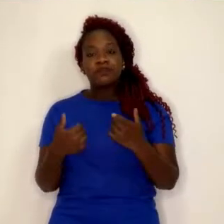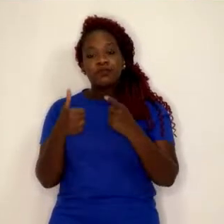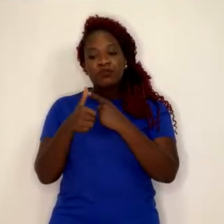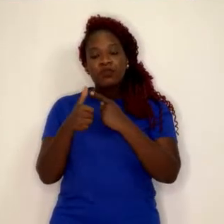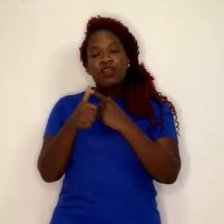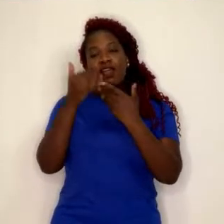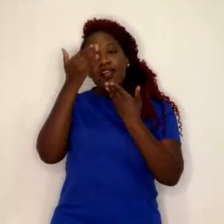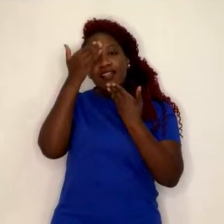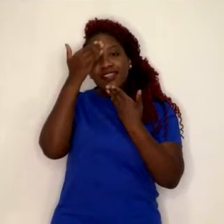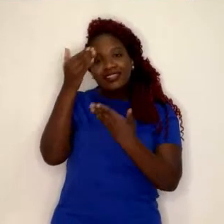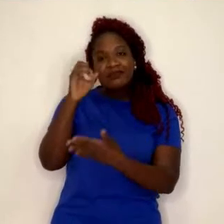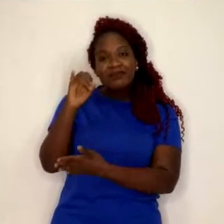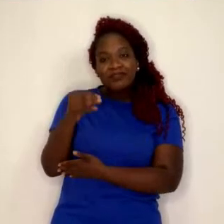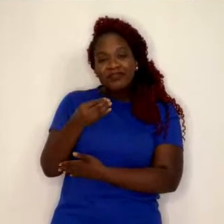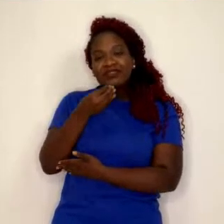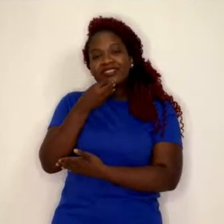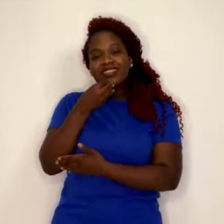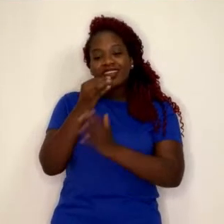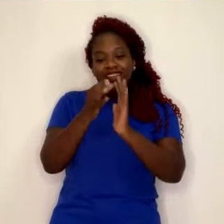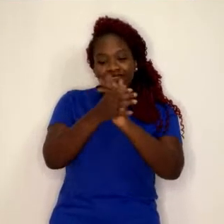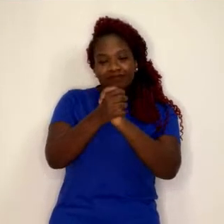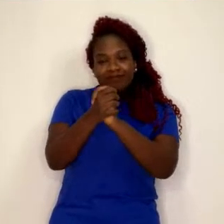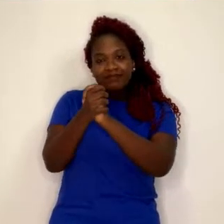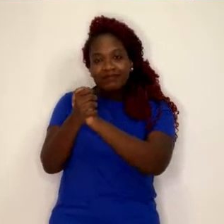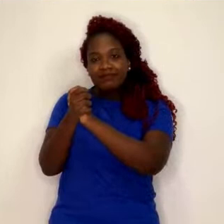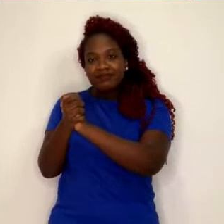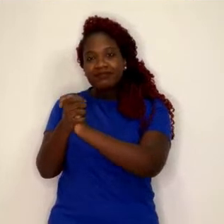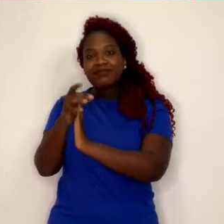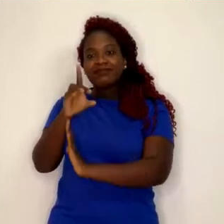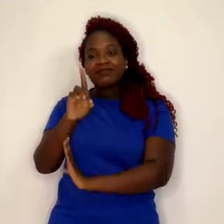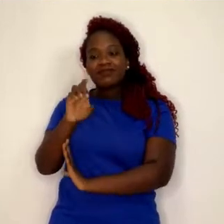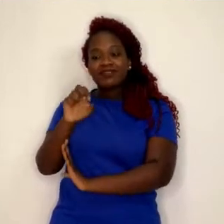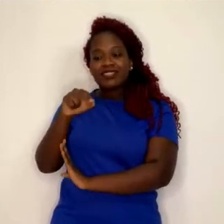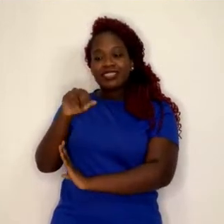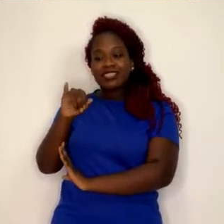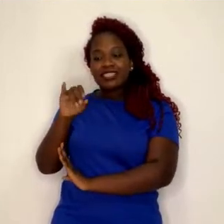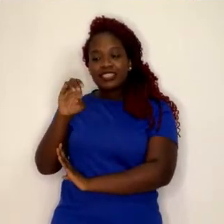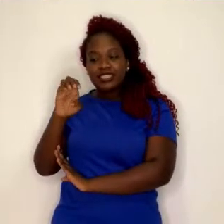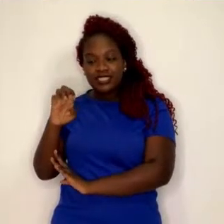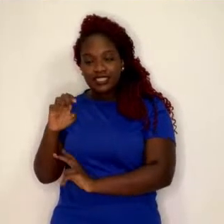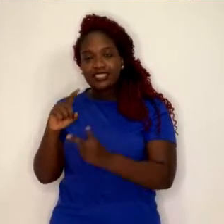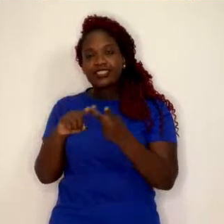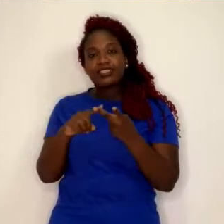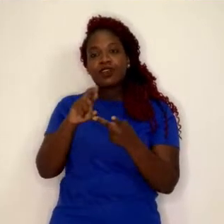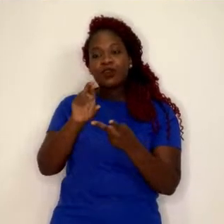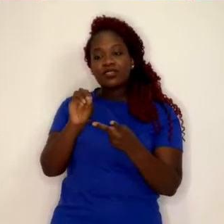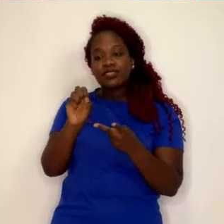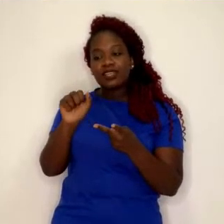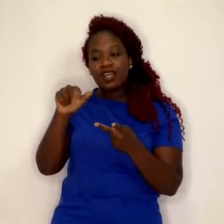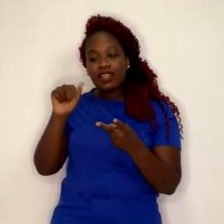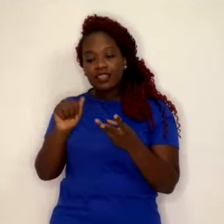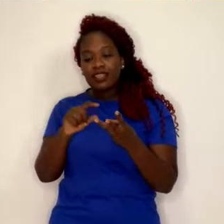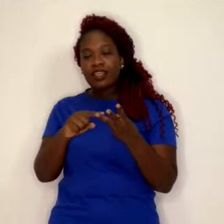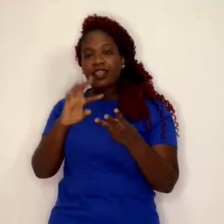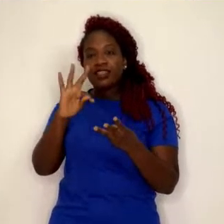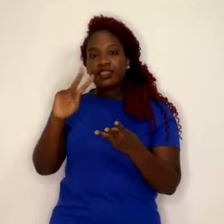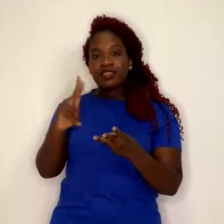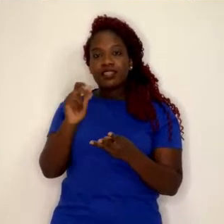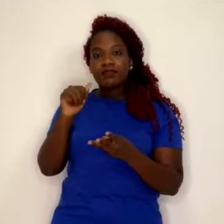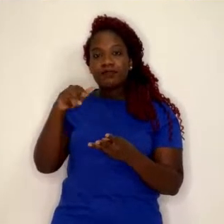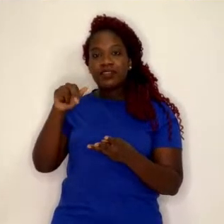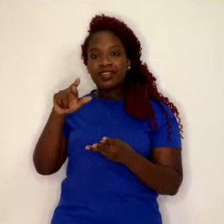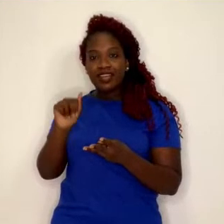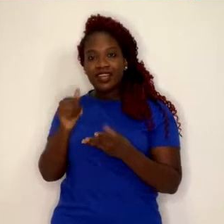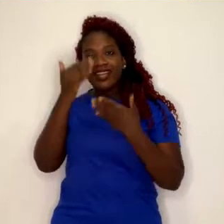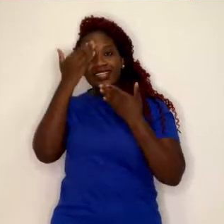First of all, I would like to thank for the opportunity and greeting Denise, Rosana, Tamara,